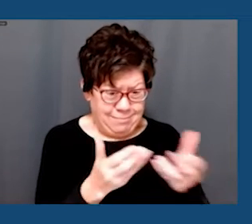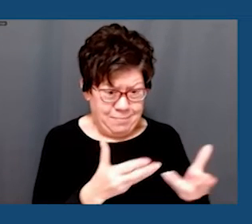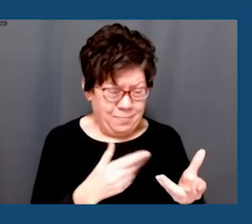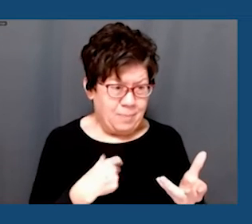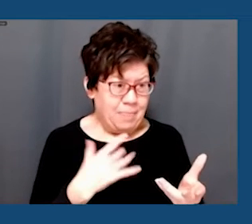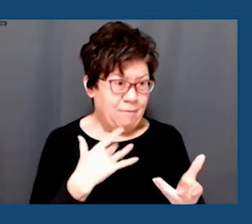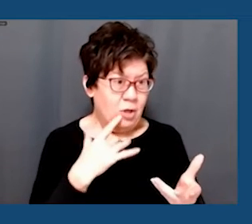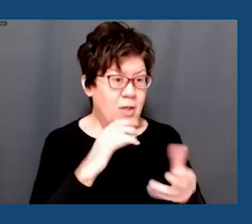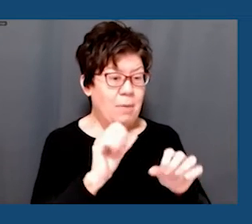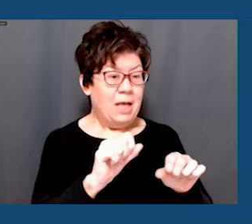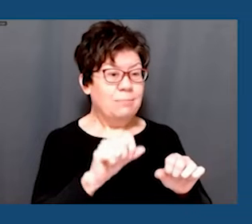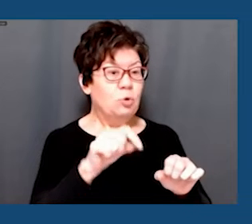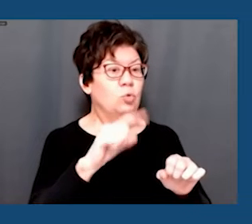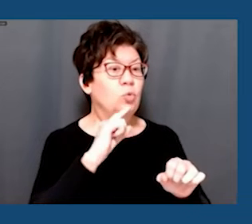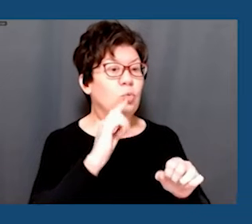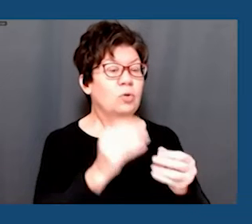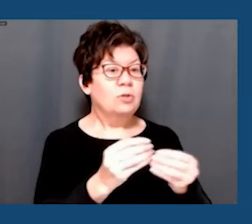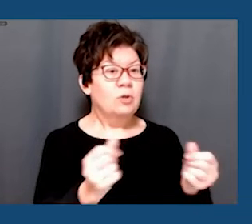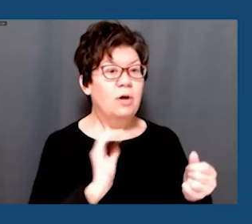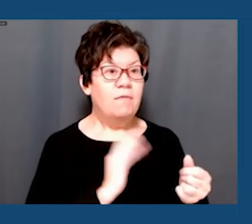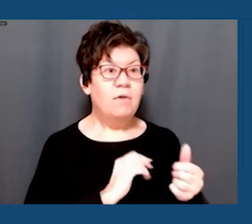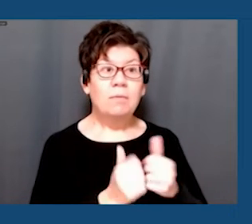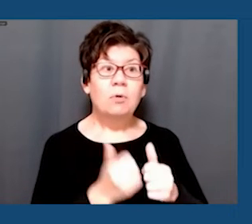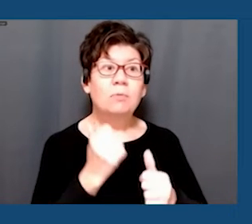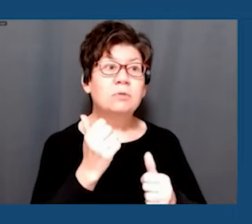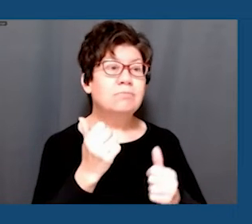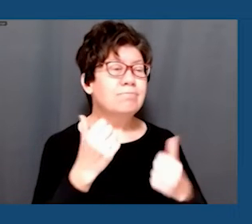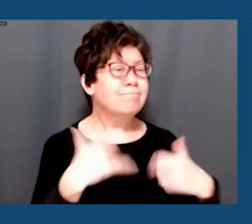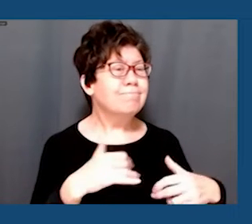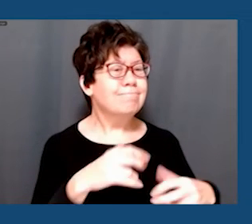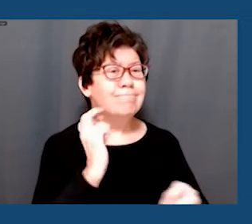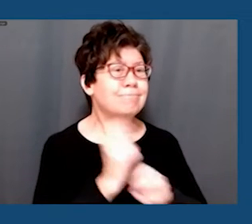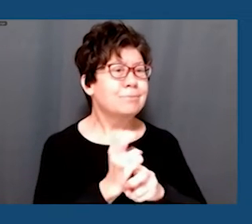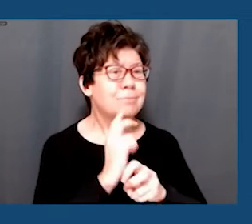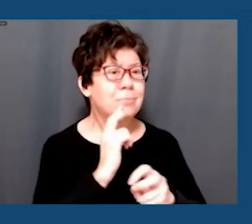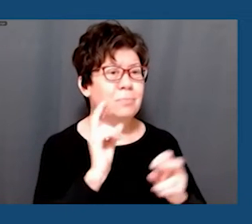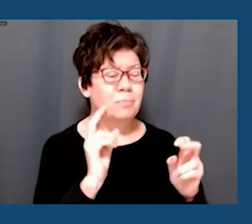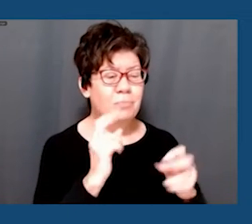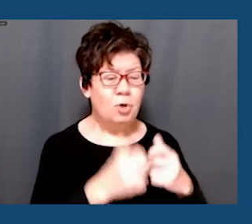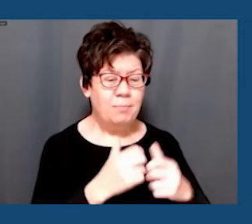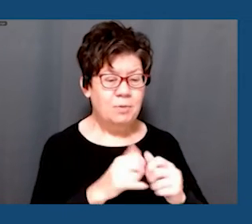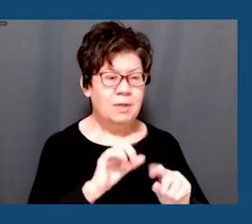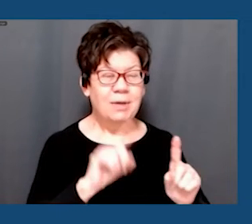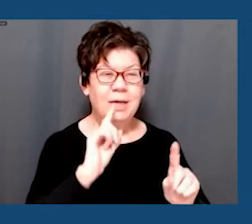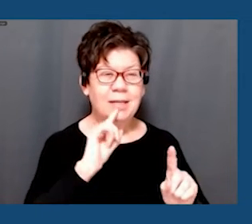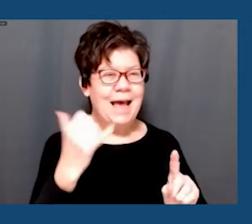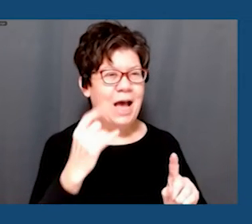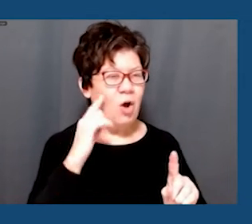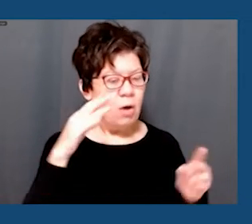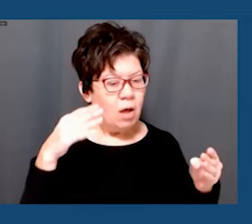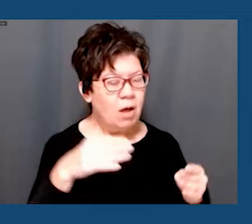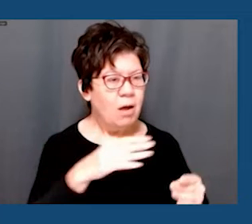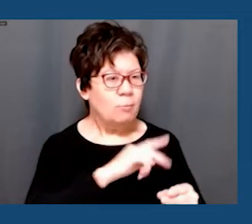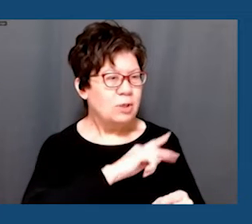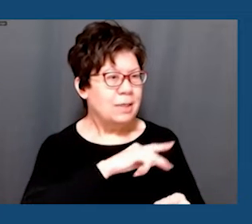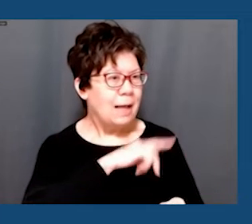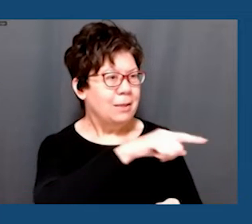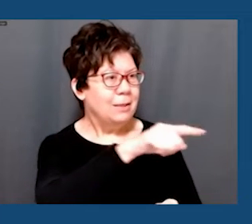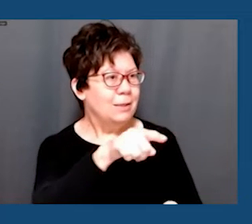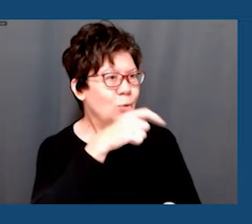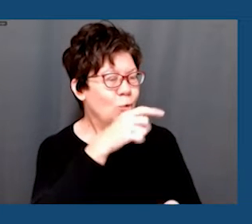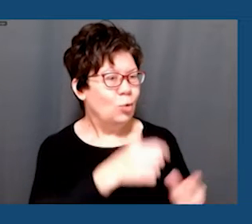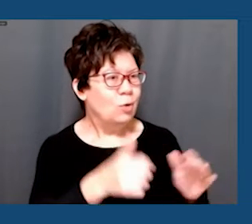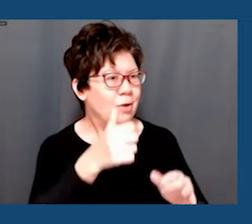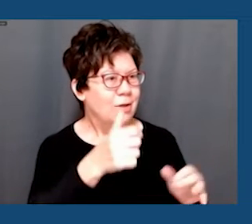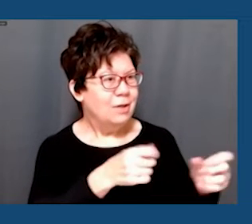to solve our most difficult problems. But it comes down to the personalities and the people who are in charge. So let's get back to the current